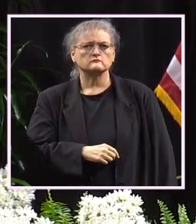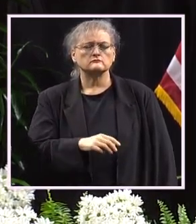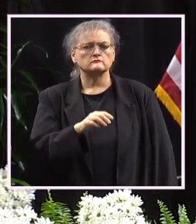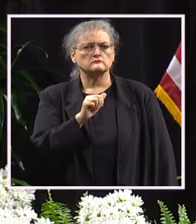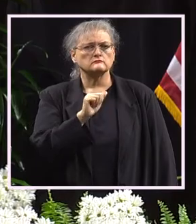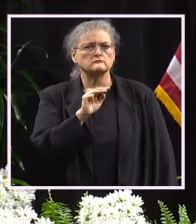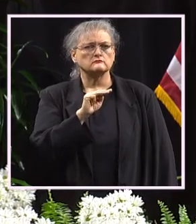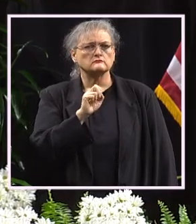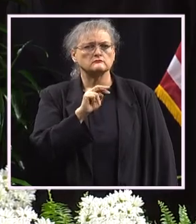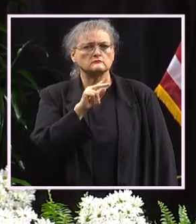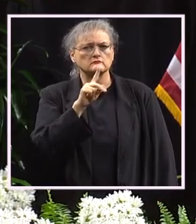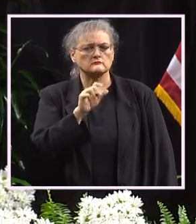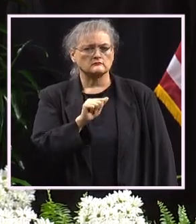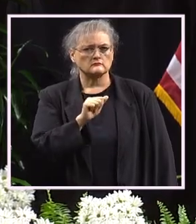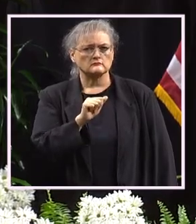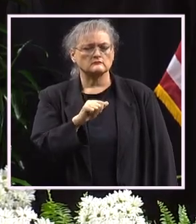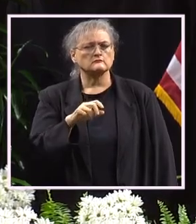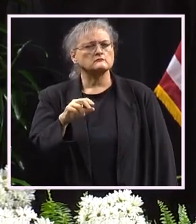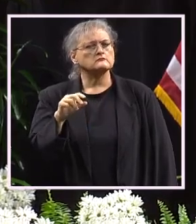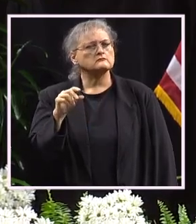Amanda Danielle Zendejo,